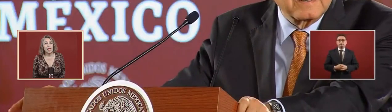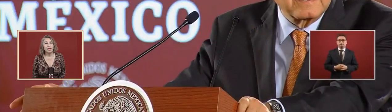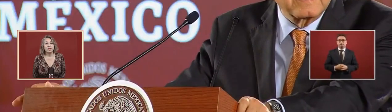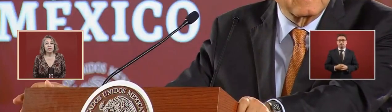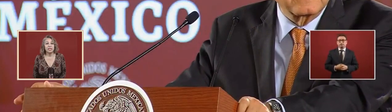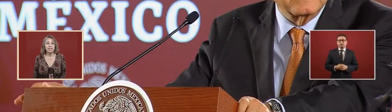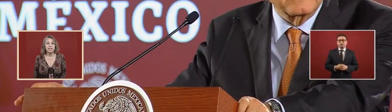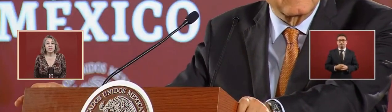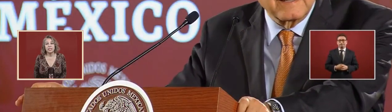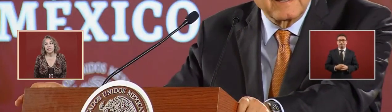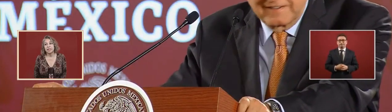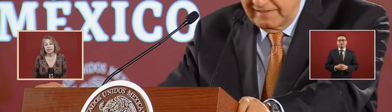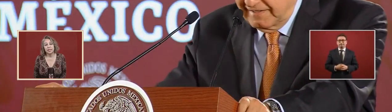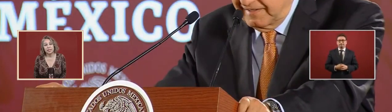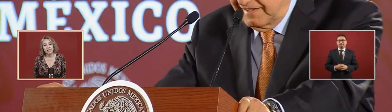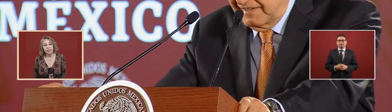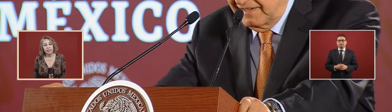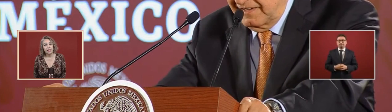And there